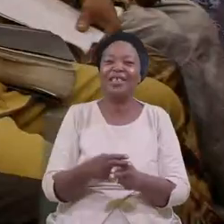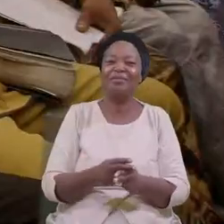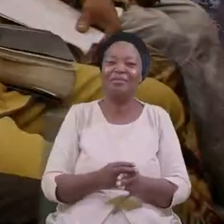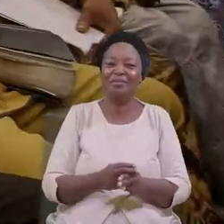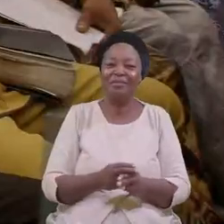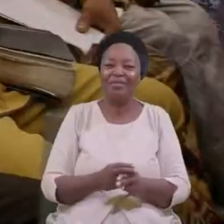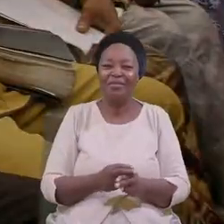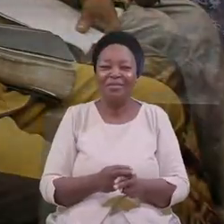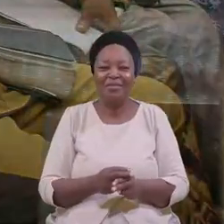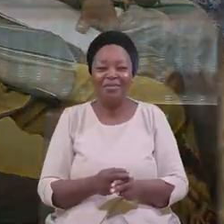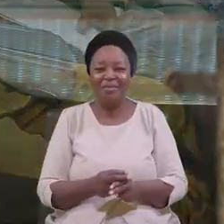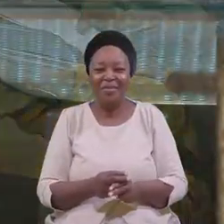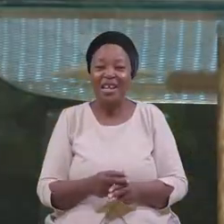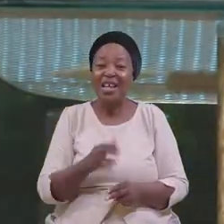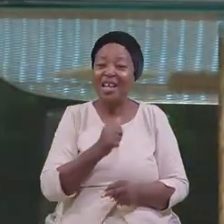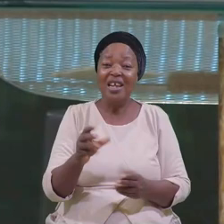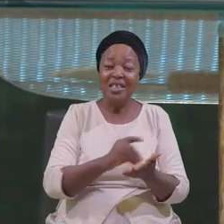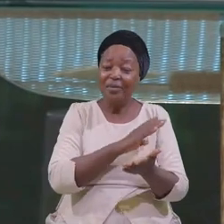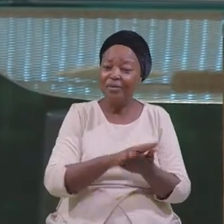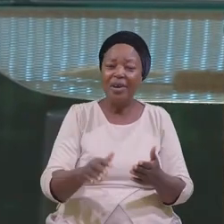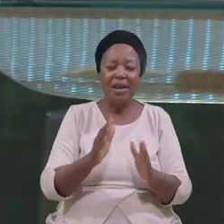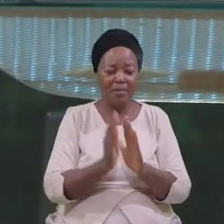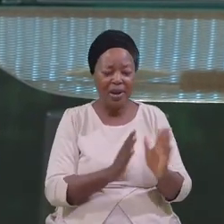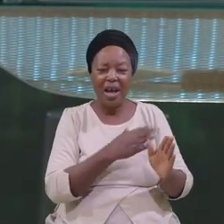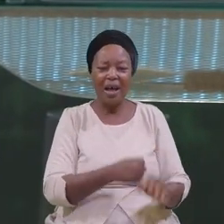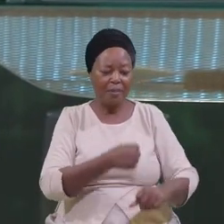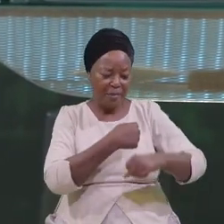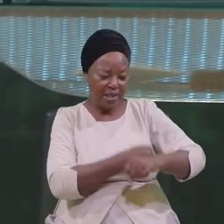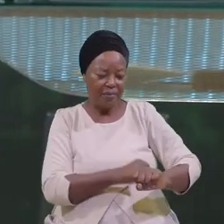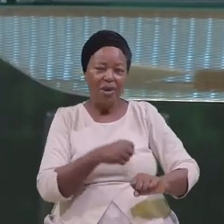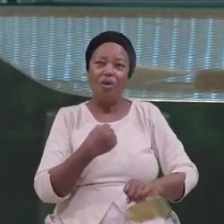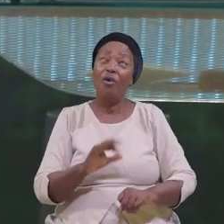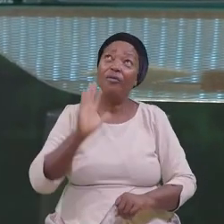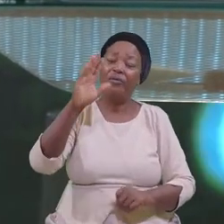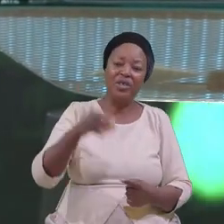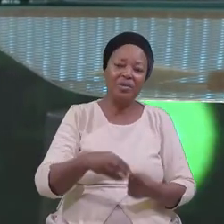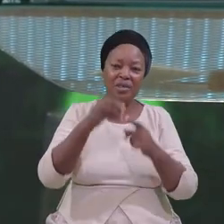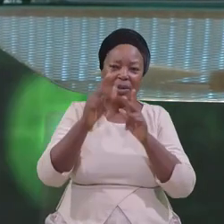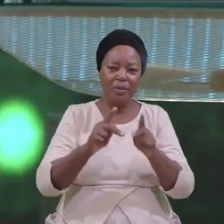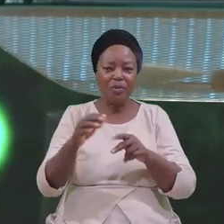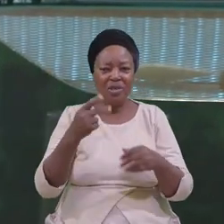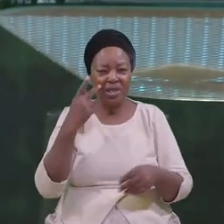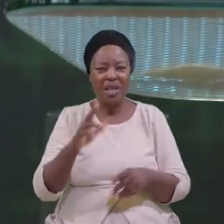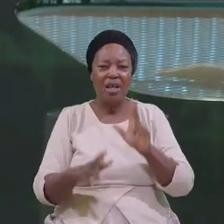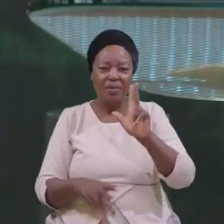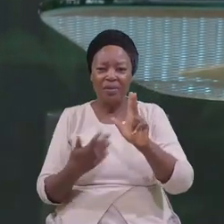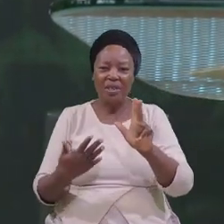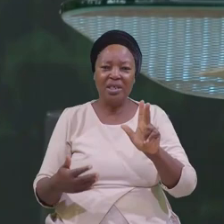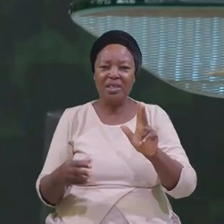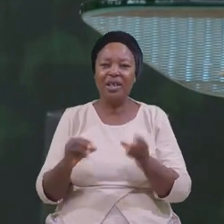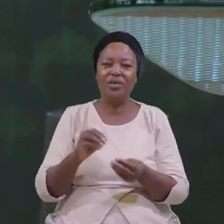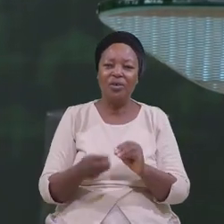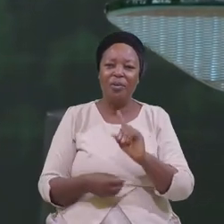The divine plan and preservation of his peculiar people. Three things we're looking at.